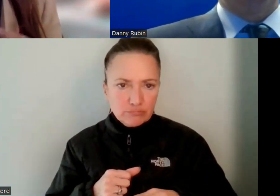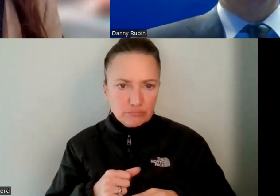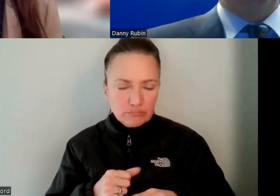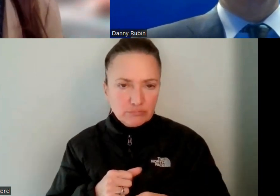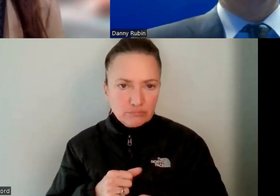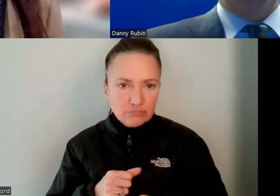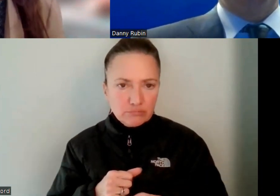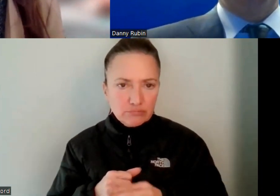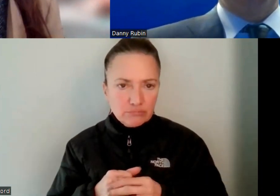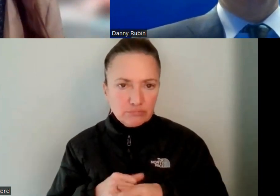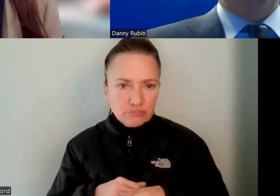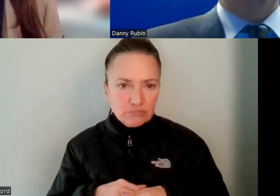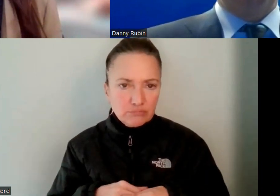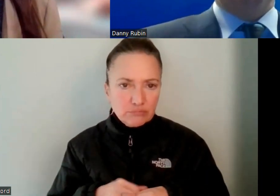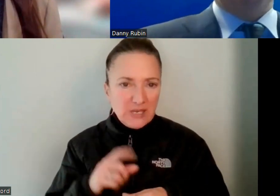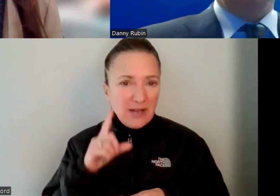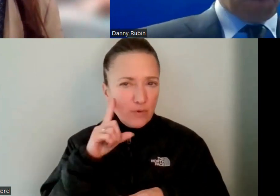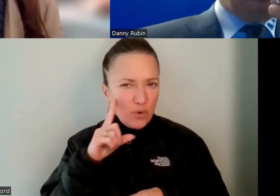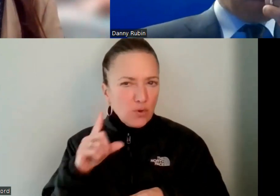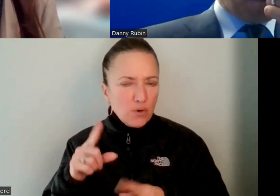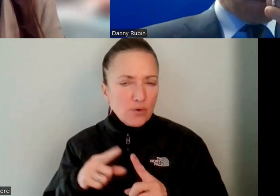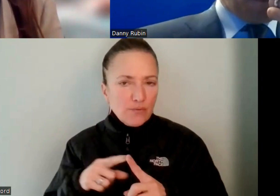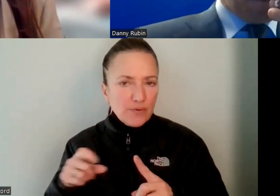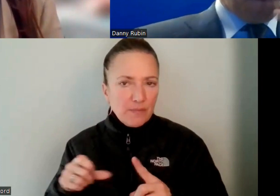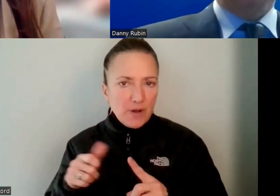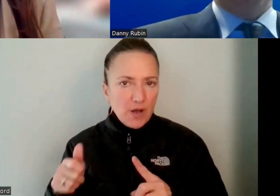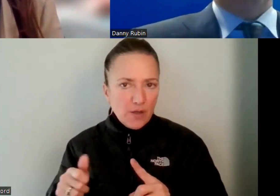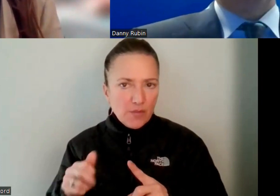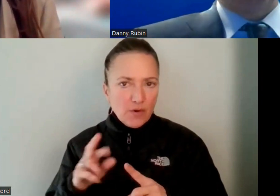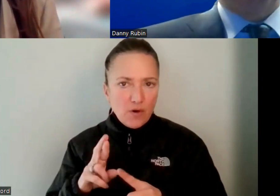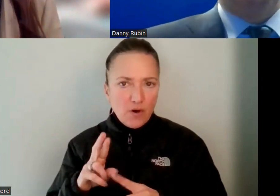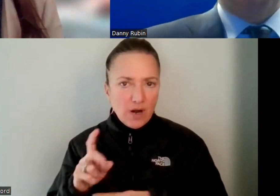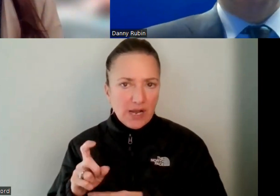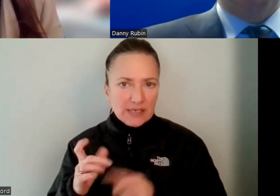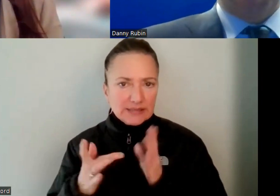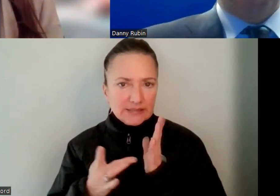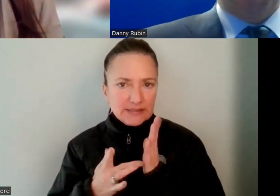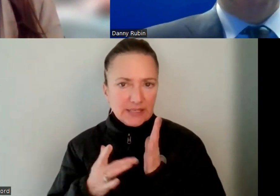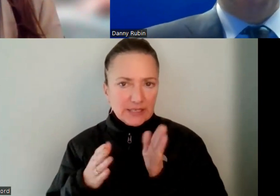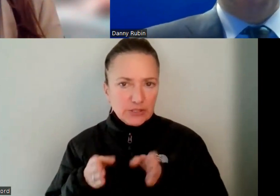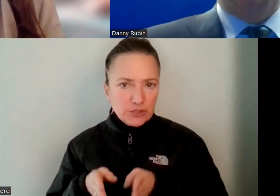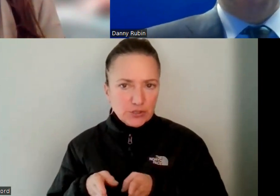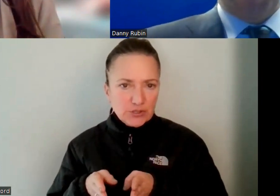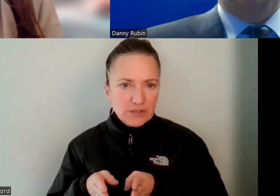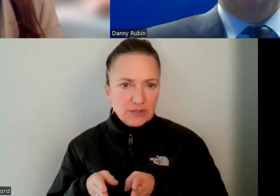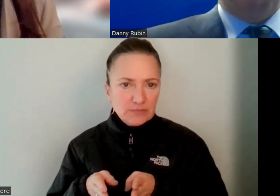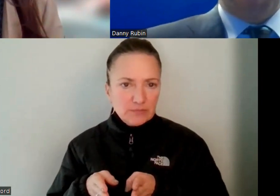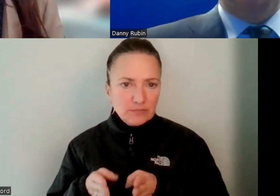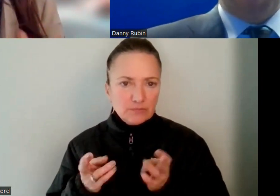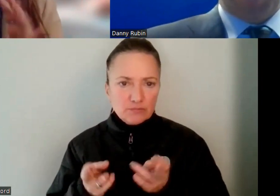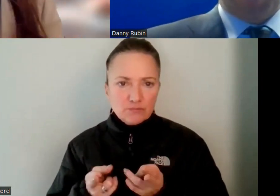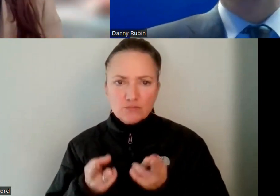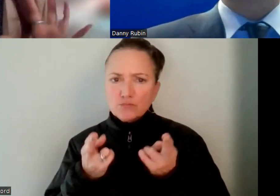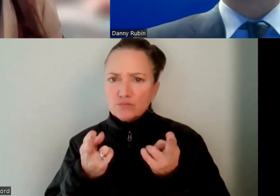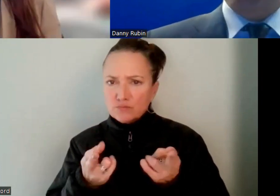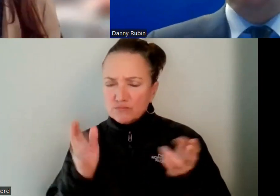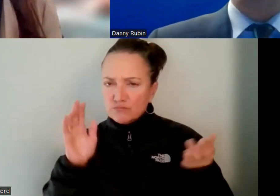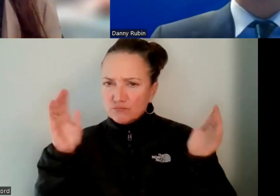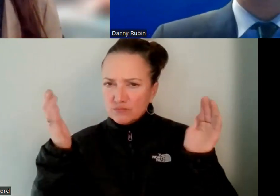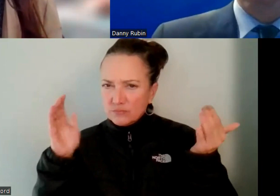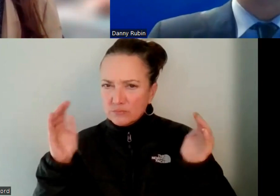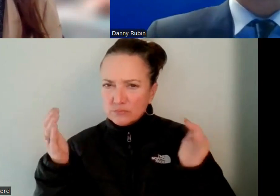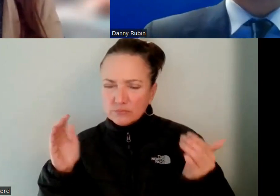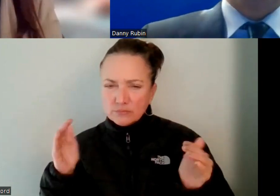my close friends who are pharmacy technicians. Yeah, so I would recommend you to, look around